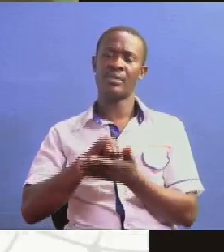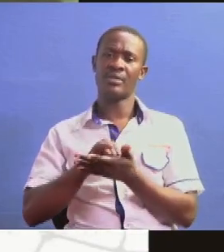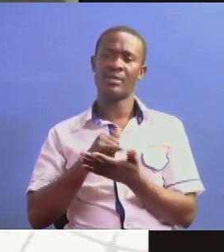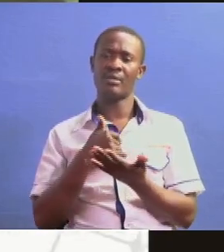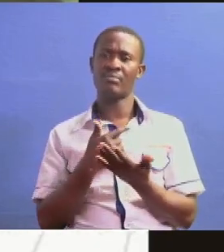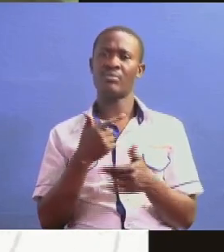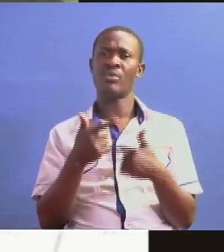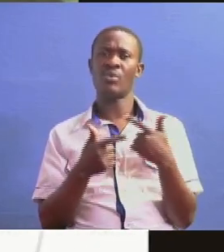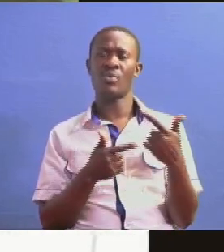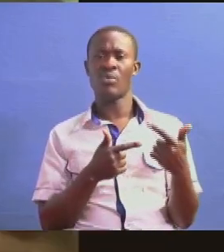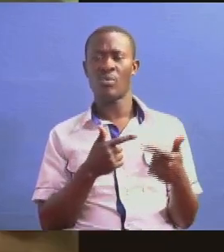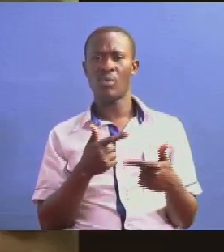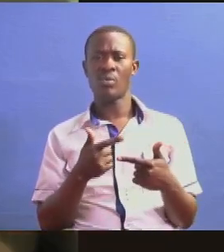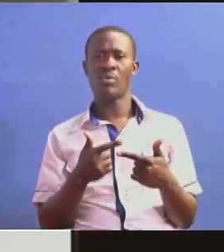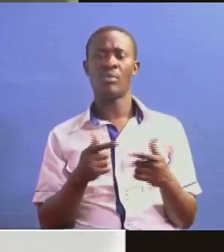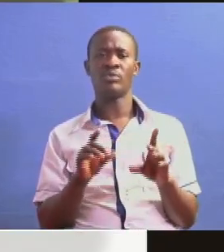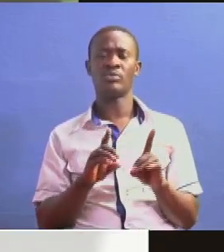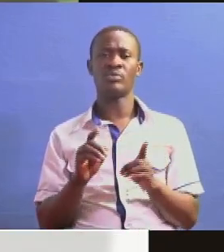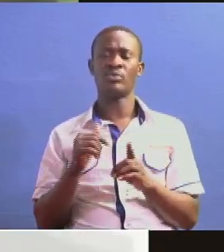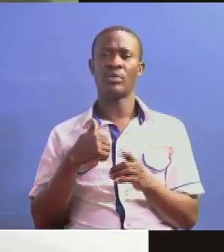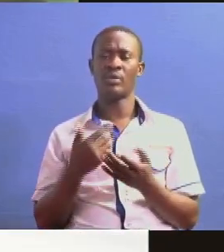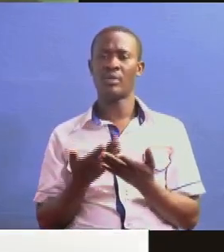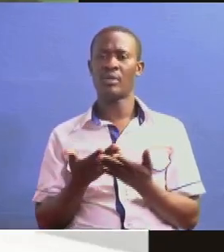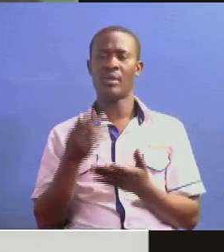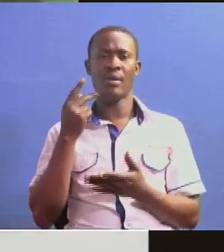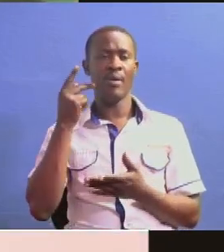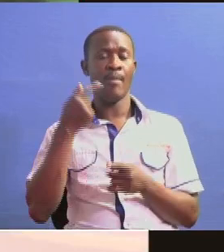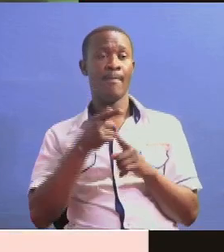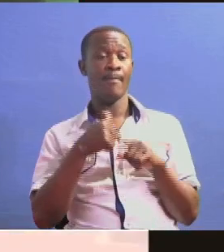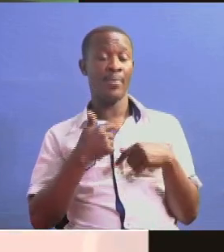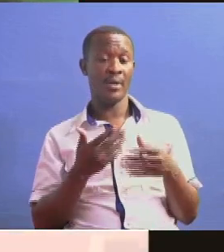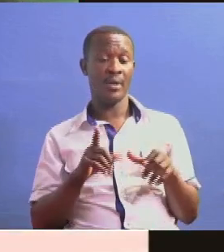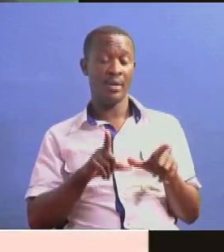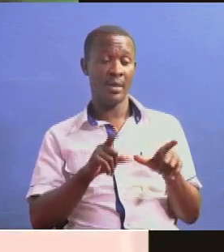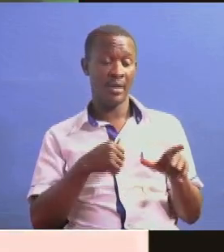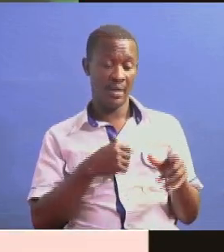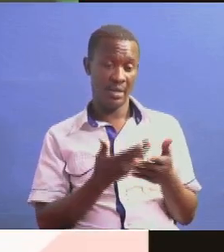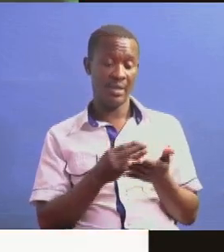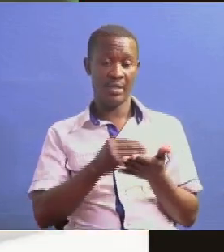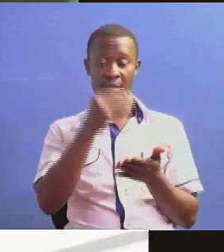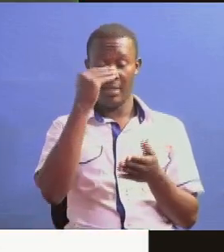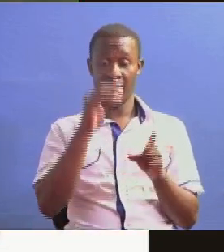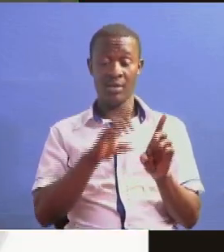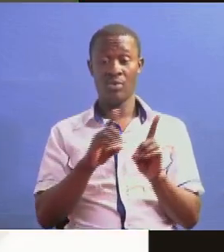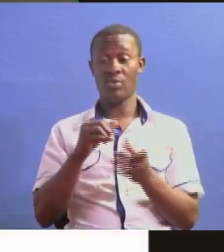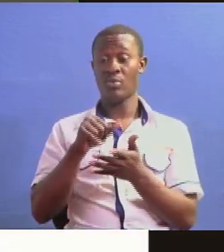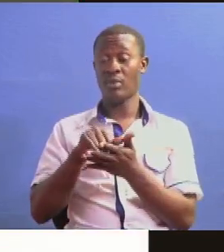the tailor or do it themselves as parents, but they should let the learner struggle with it until they are able to do